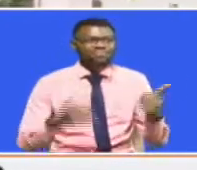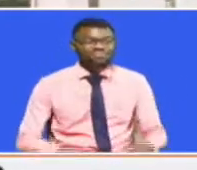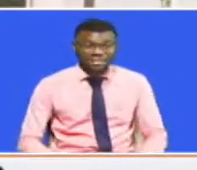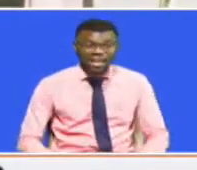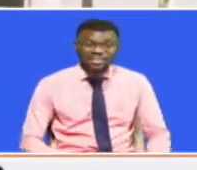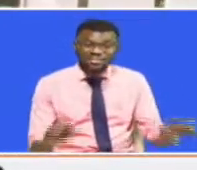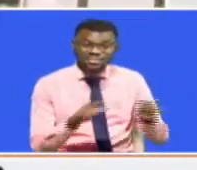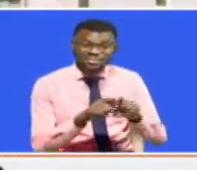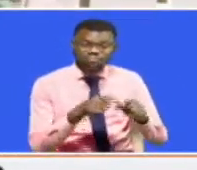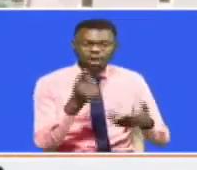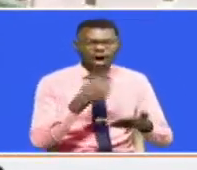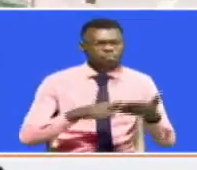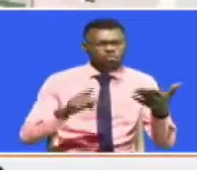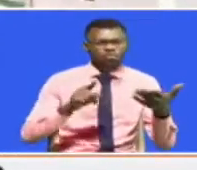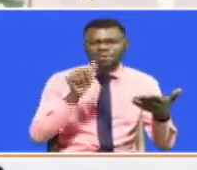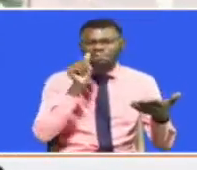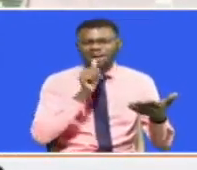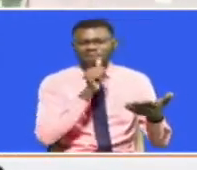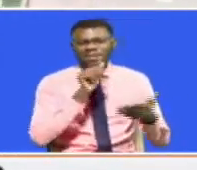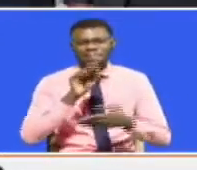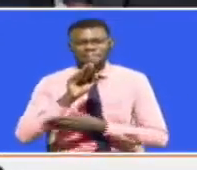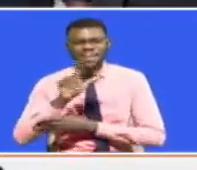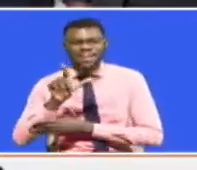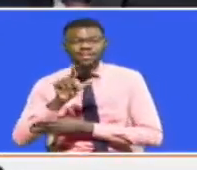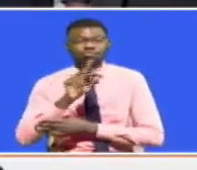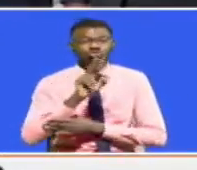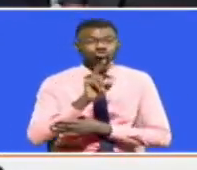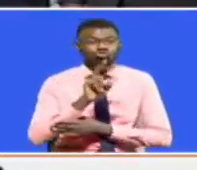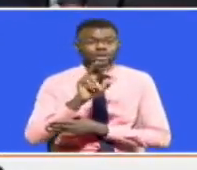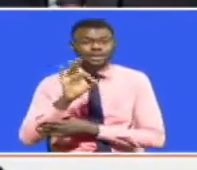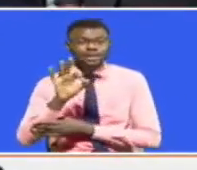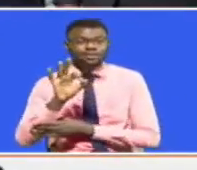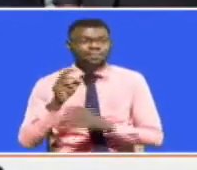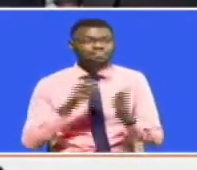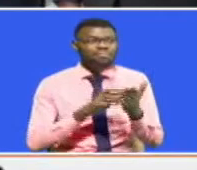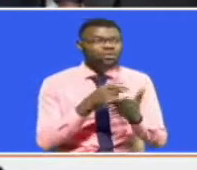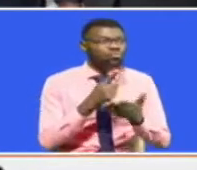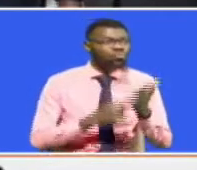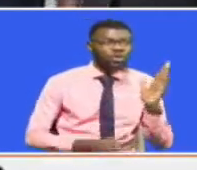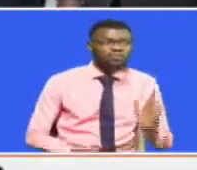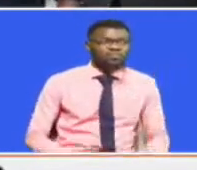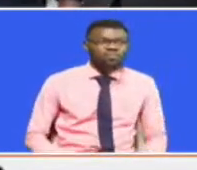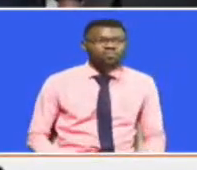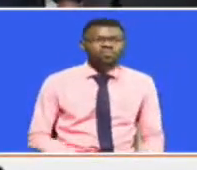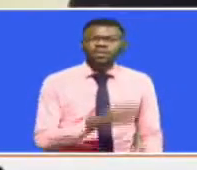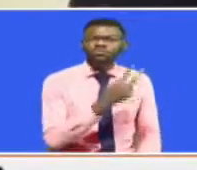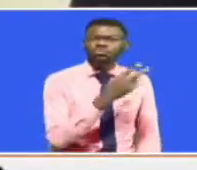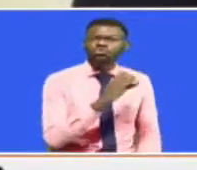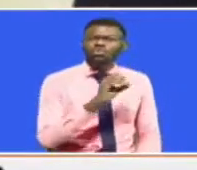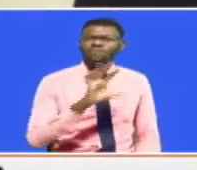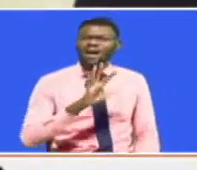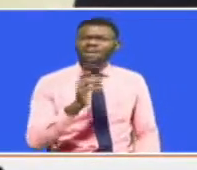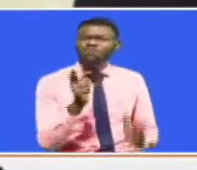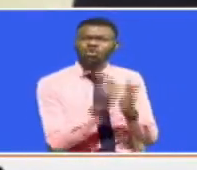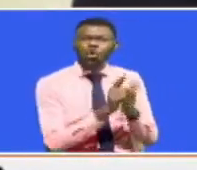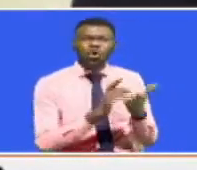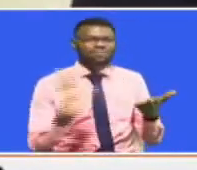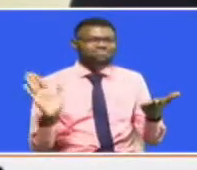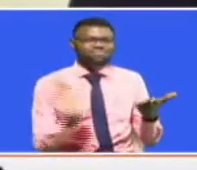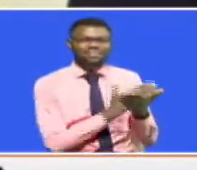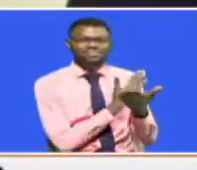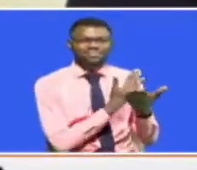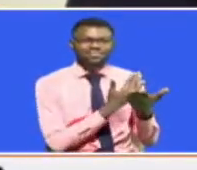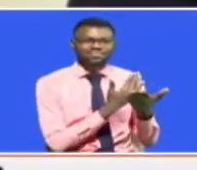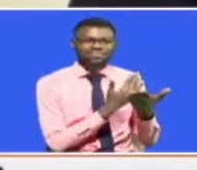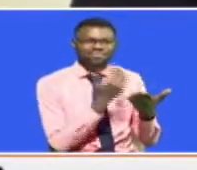the privatization bill 2023 into law, which now repeals the privatization act of 2005, which was enacted before